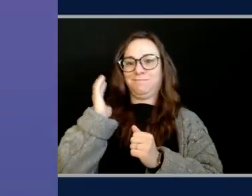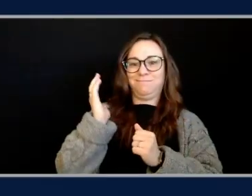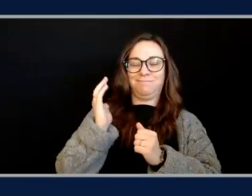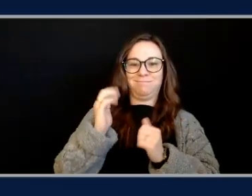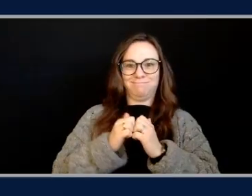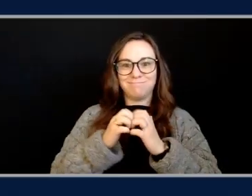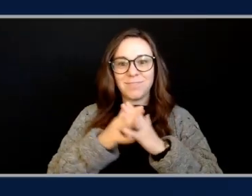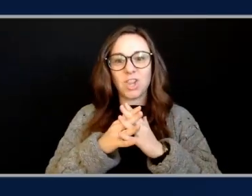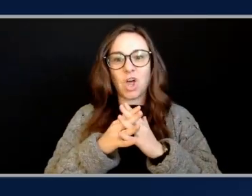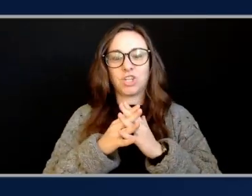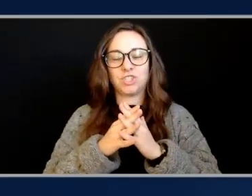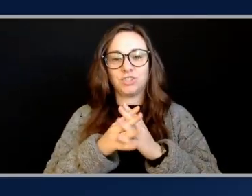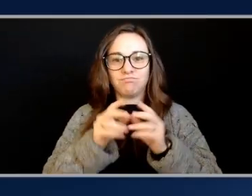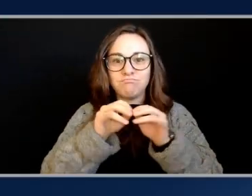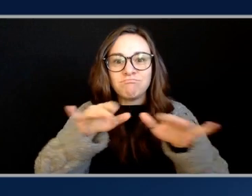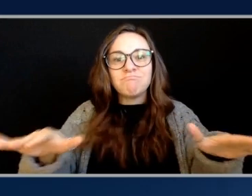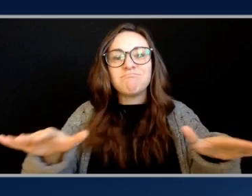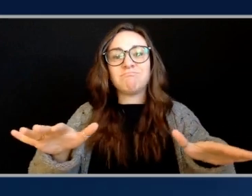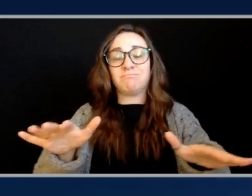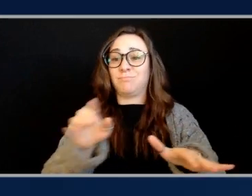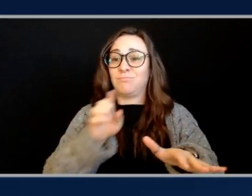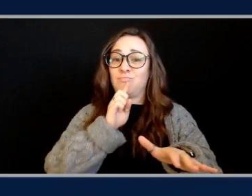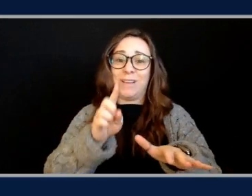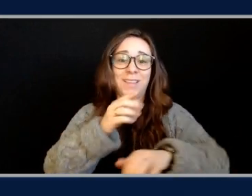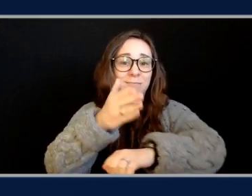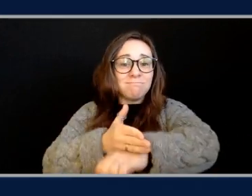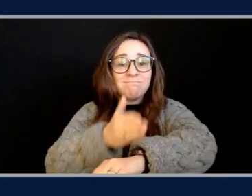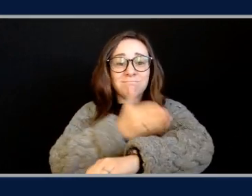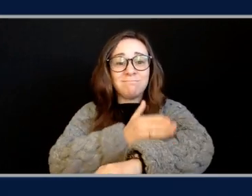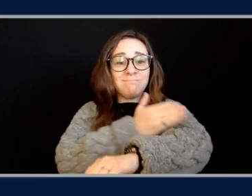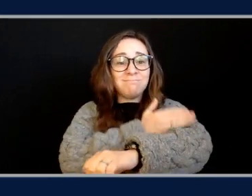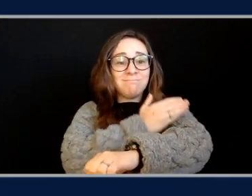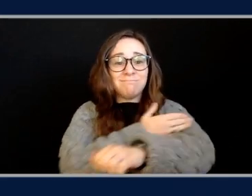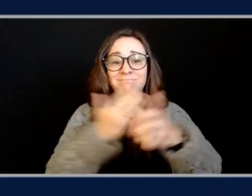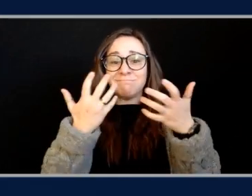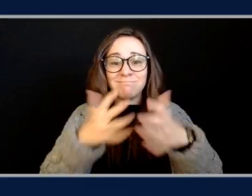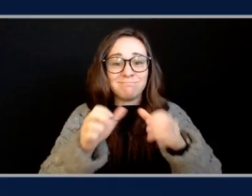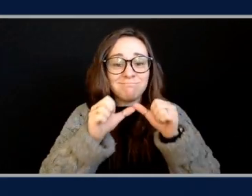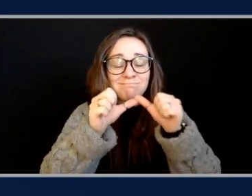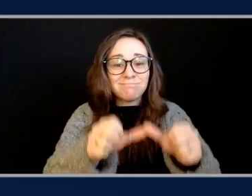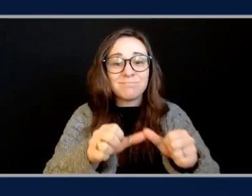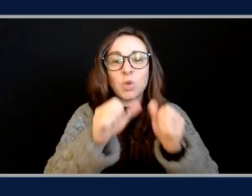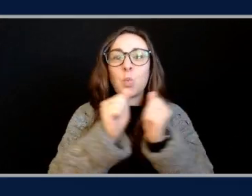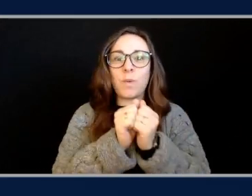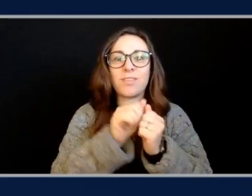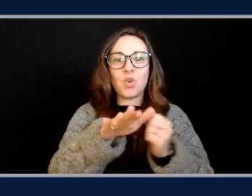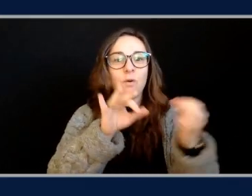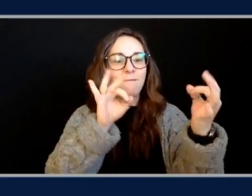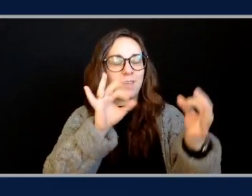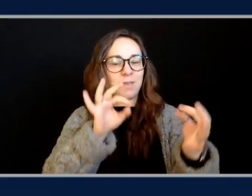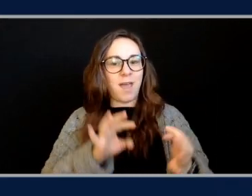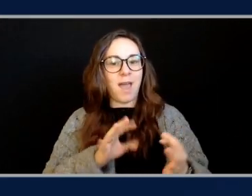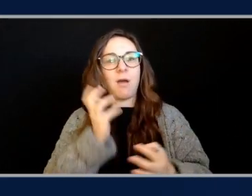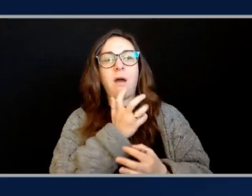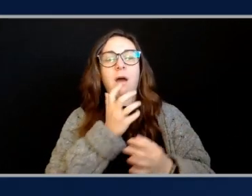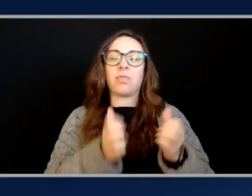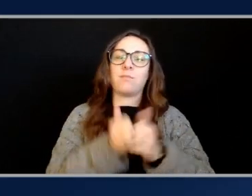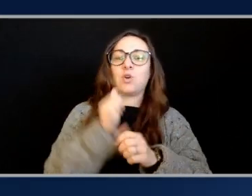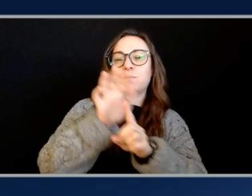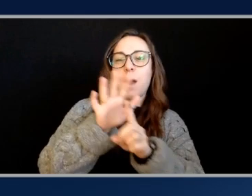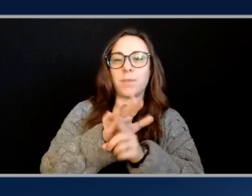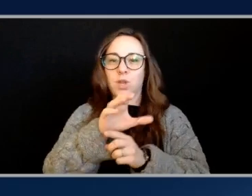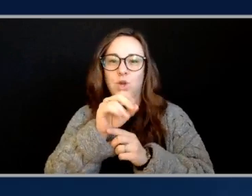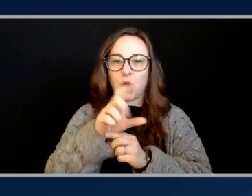actually continuously already been improving this based upon that feedback that people provided. Great. Like, the most popular code that I want,